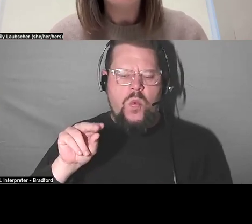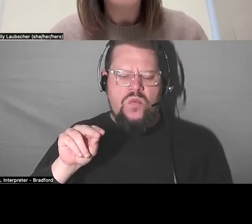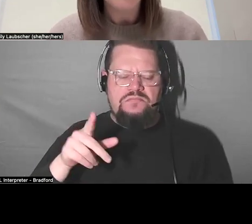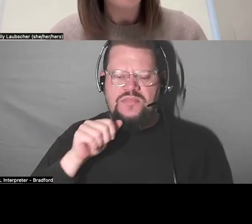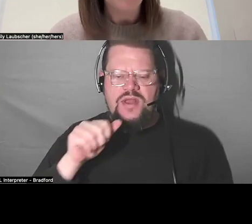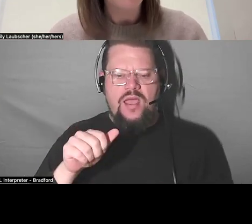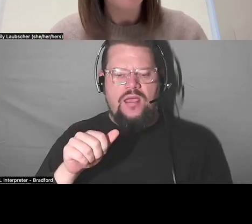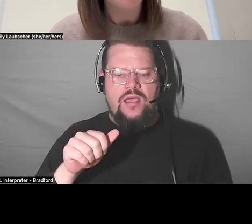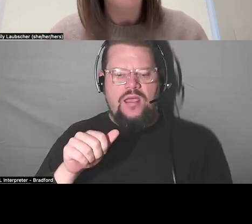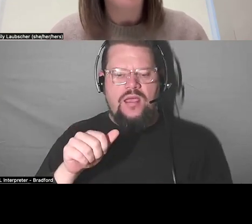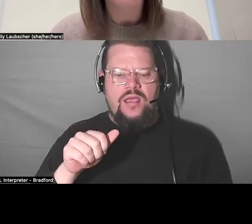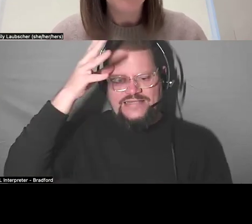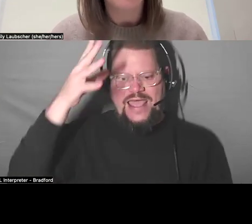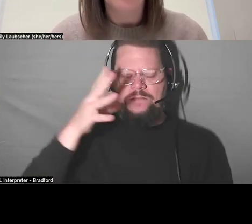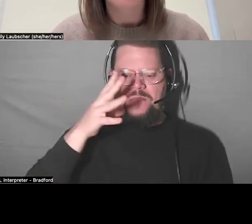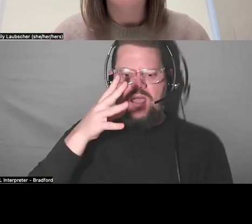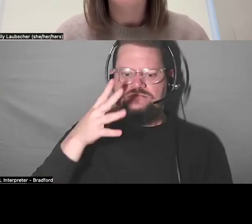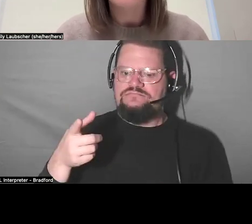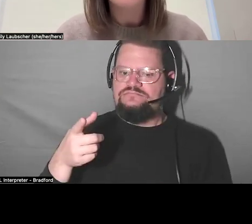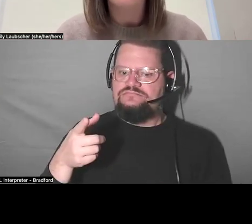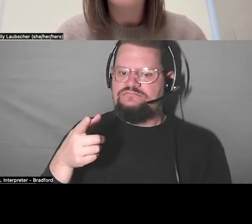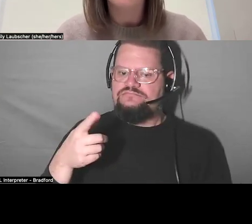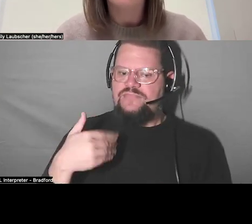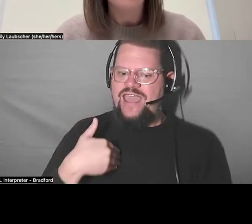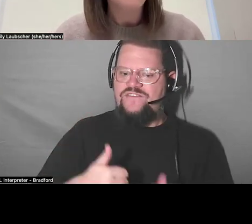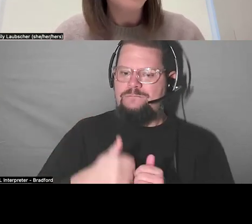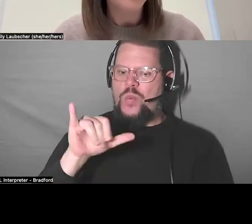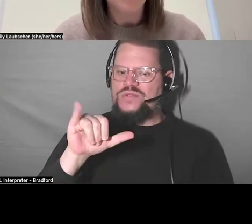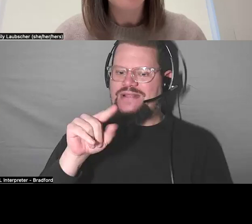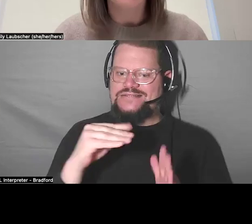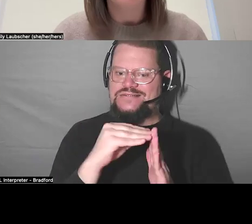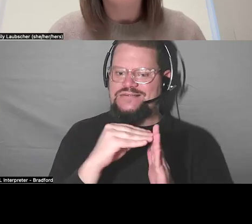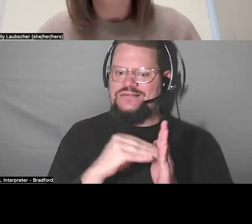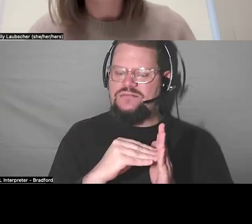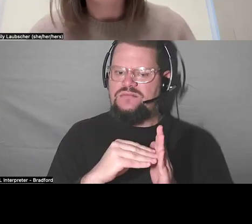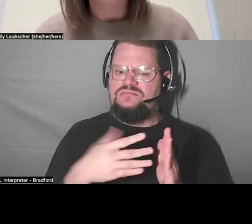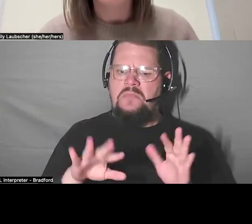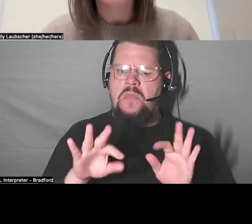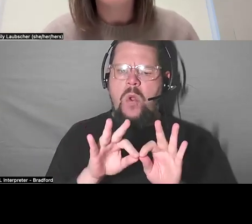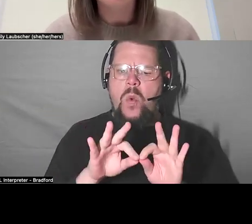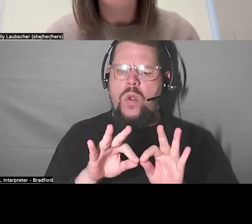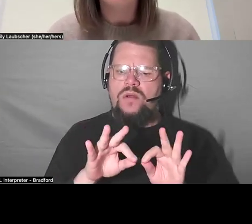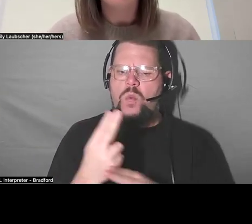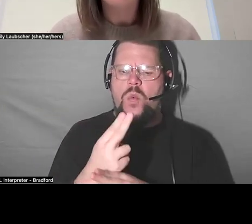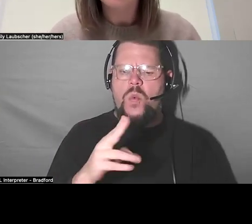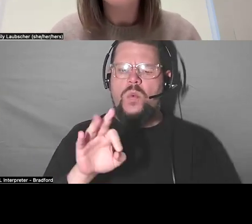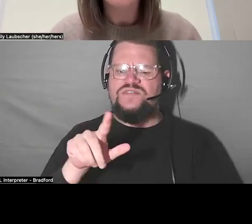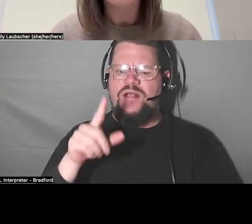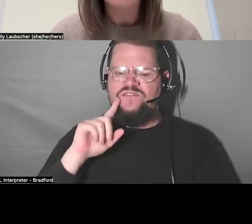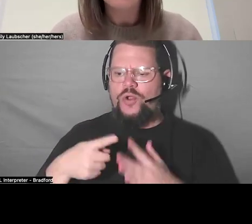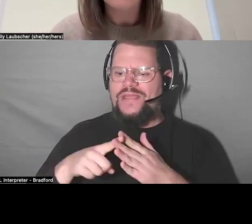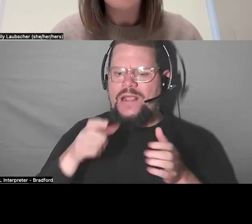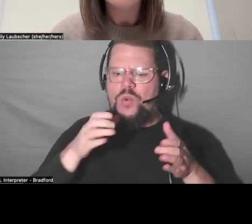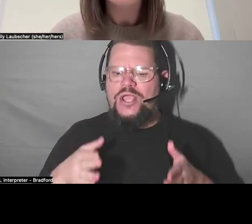words dad and mom appeared on most of the core word lists, and those are obviously incredibly important and useful words for beginning communicators.